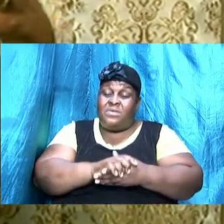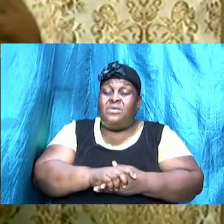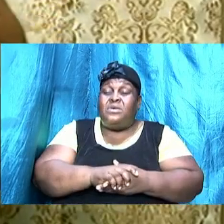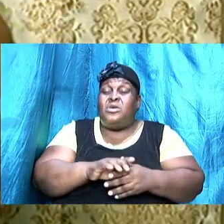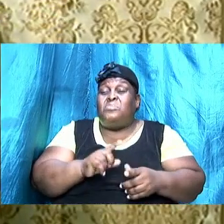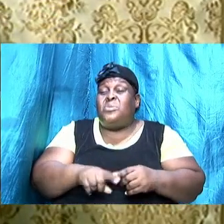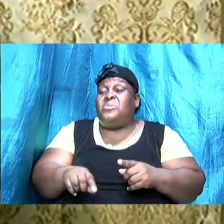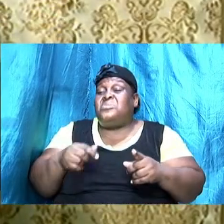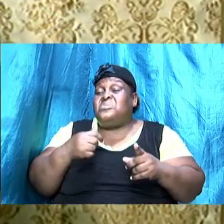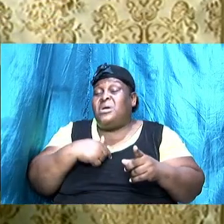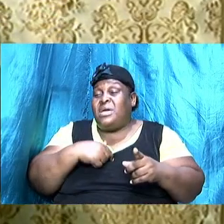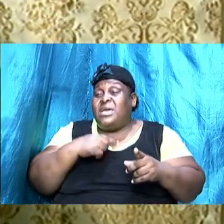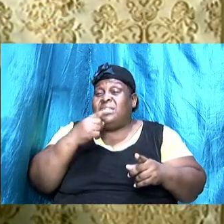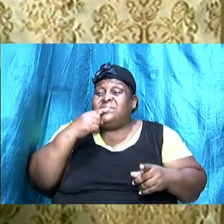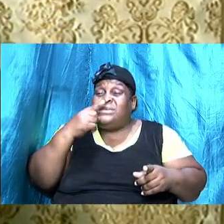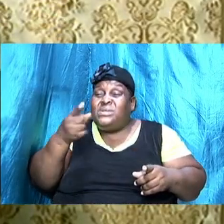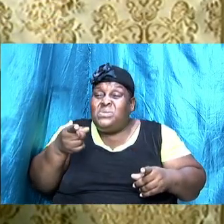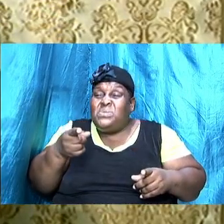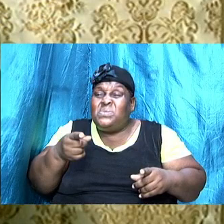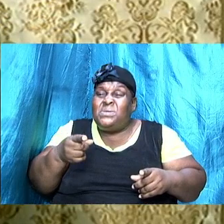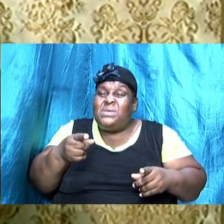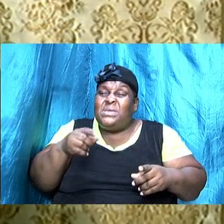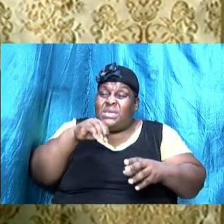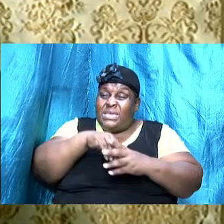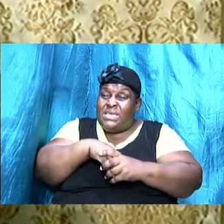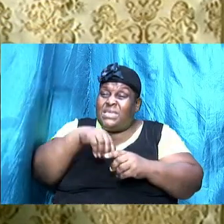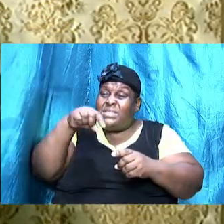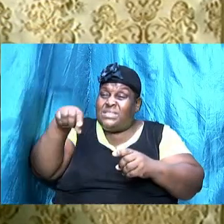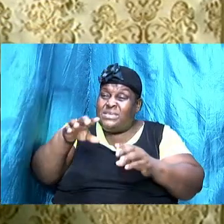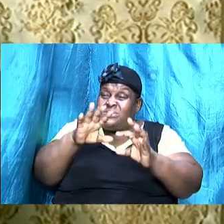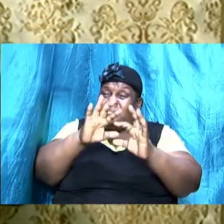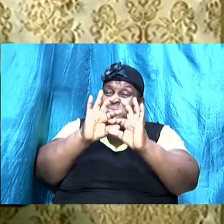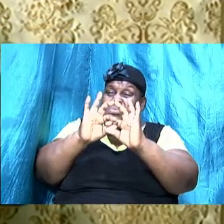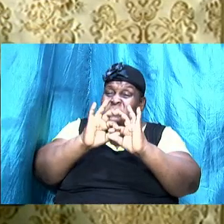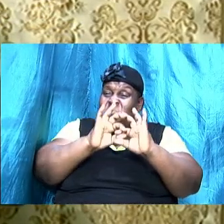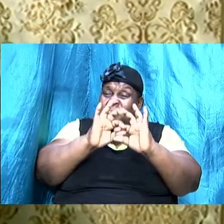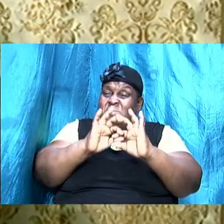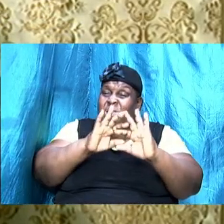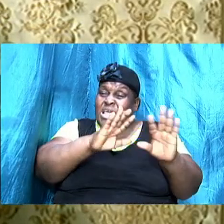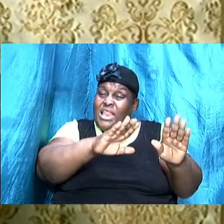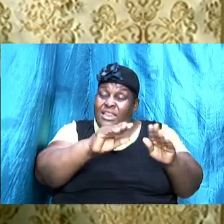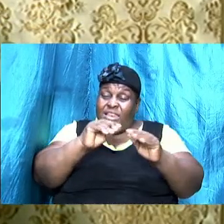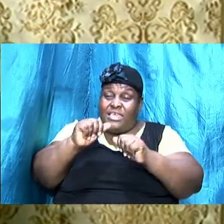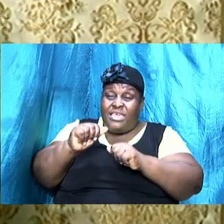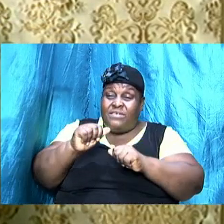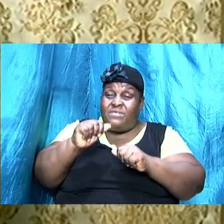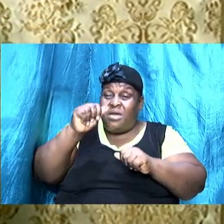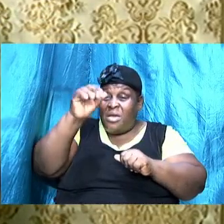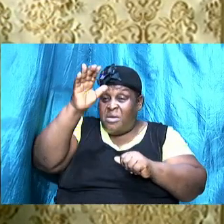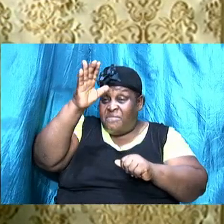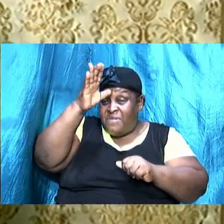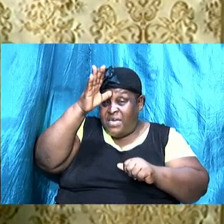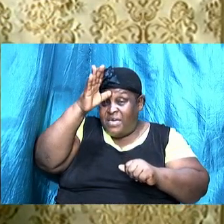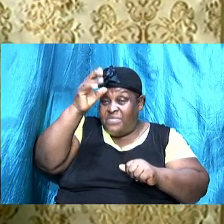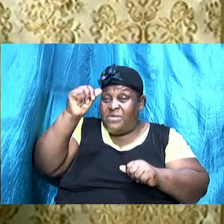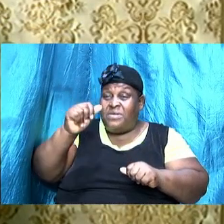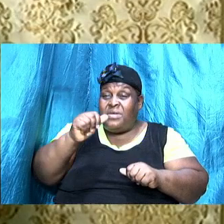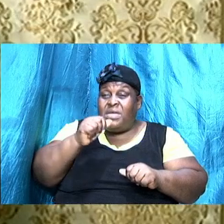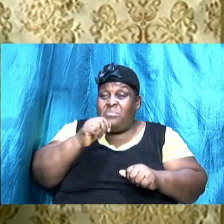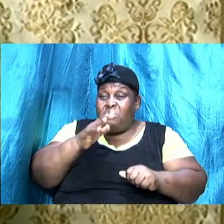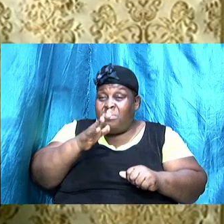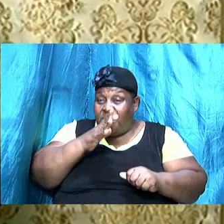this union where God says, leave your mother and your father, man, and join yourself to your